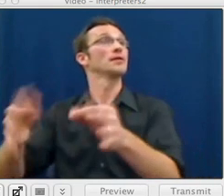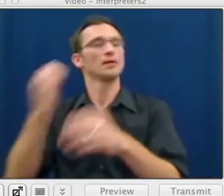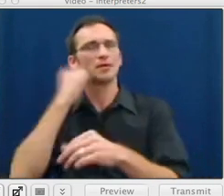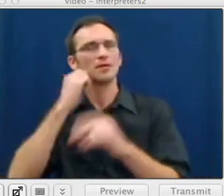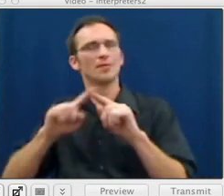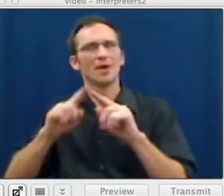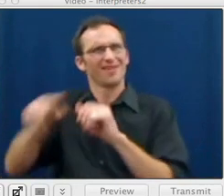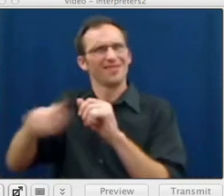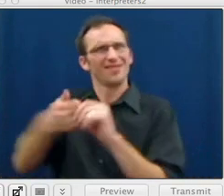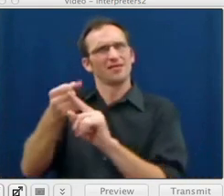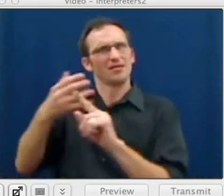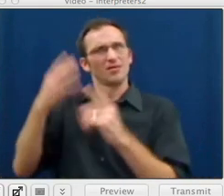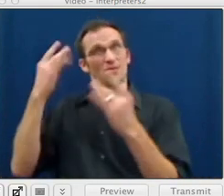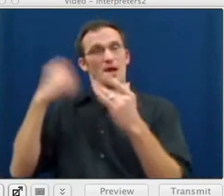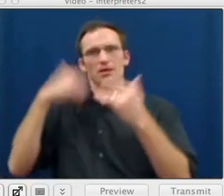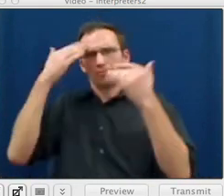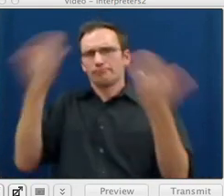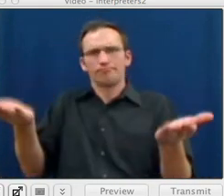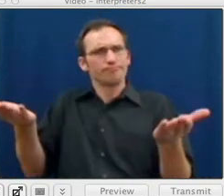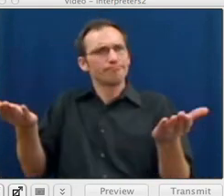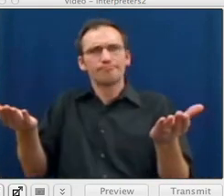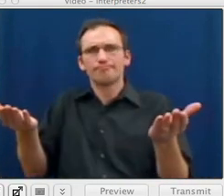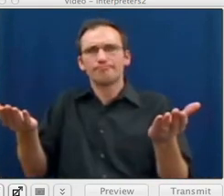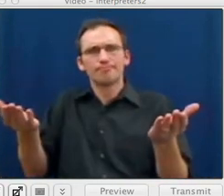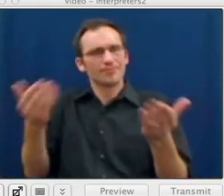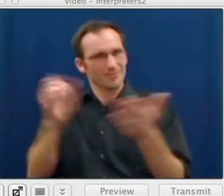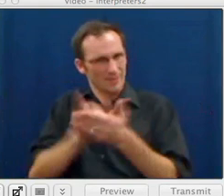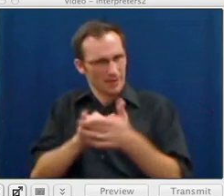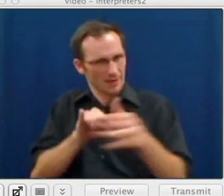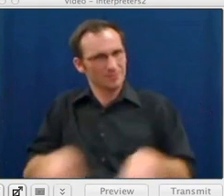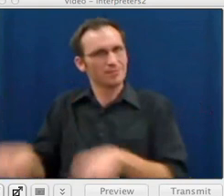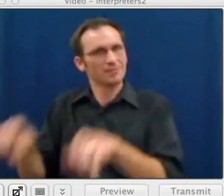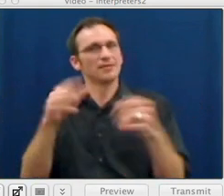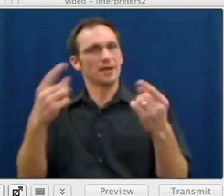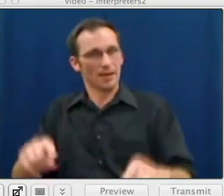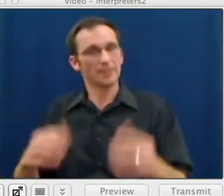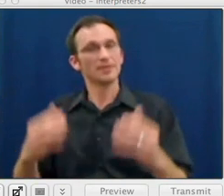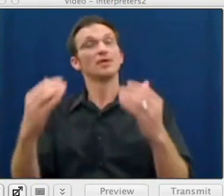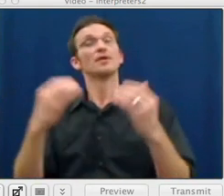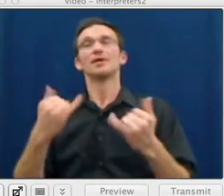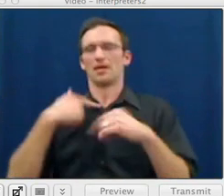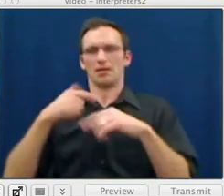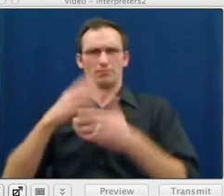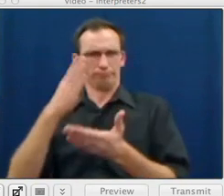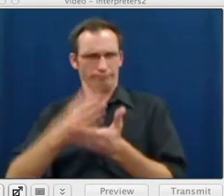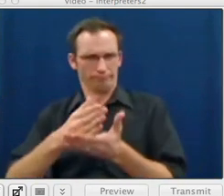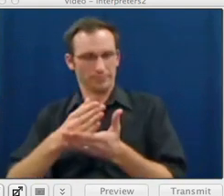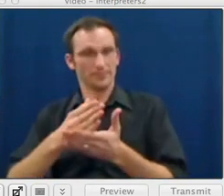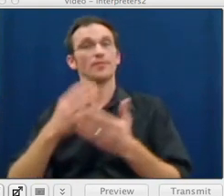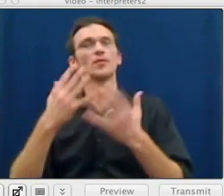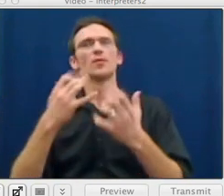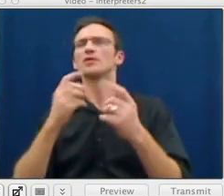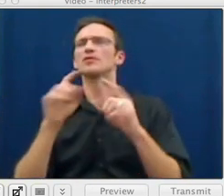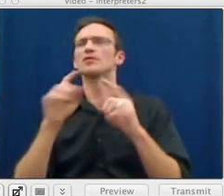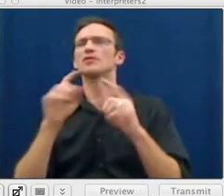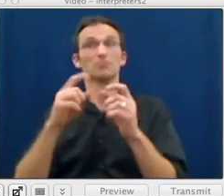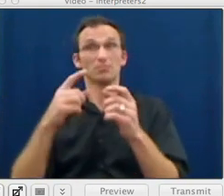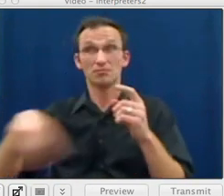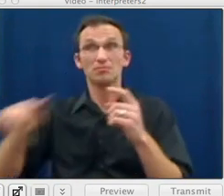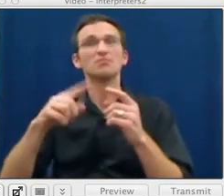I'm going to pause there and see if there are any questions about, again, the real-life application of these skill sets that we've been